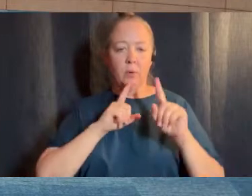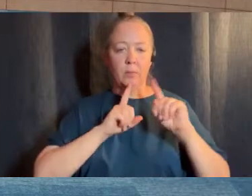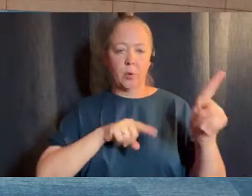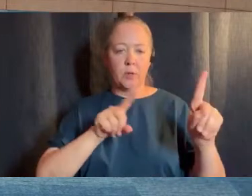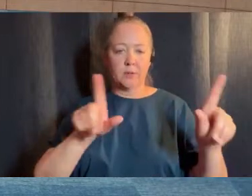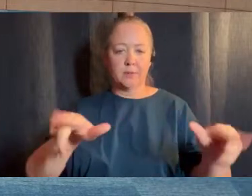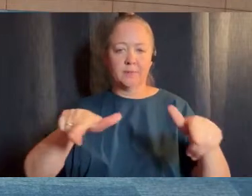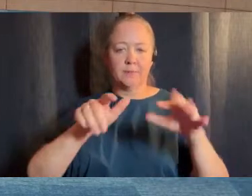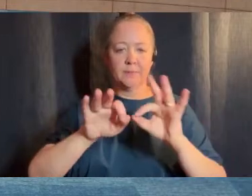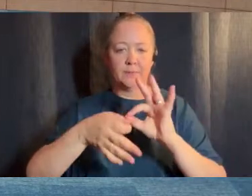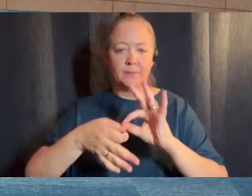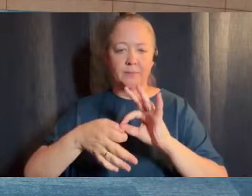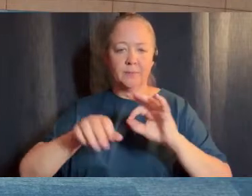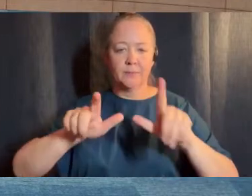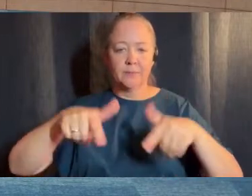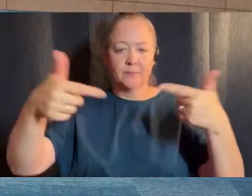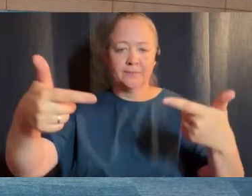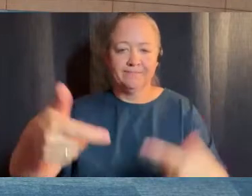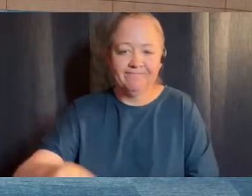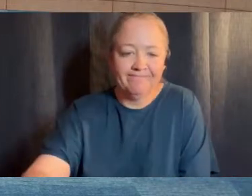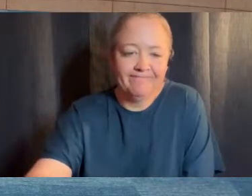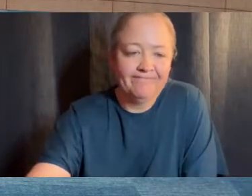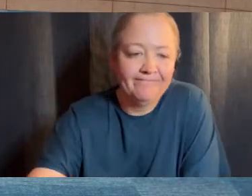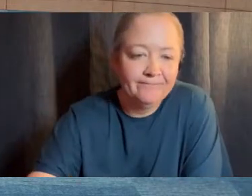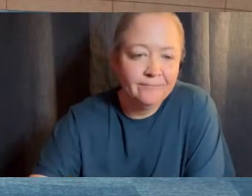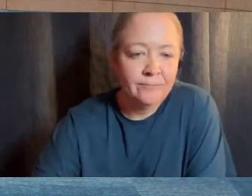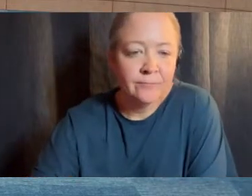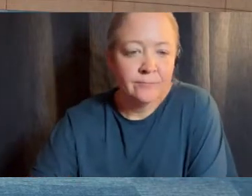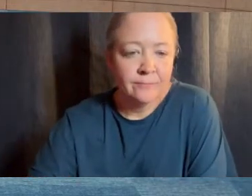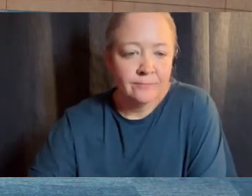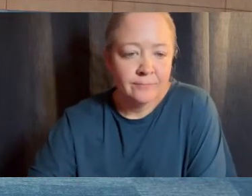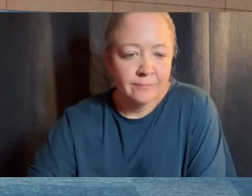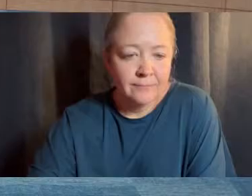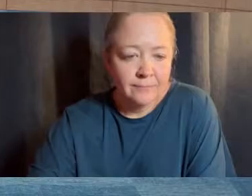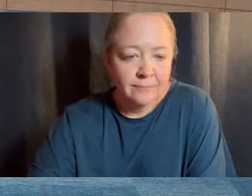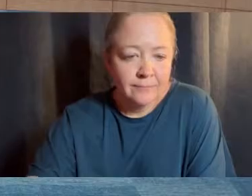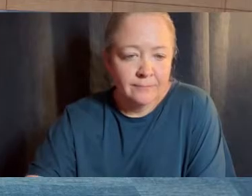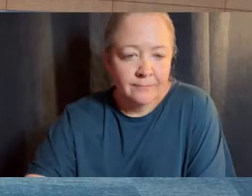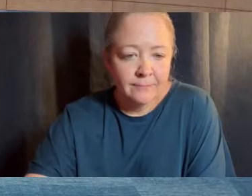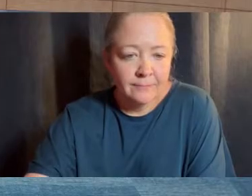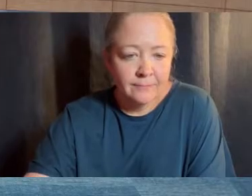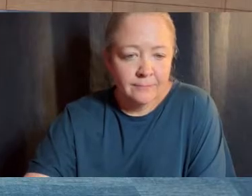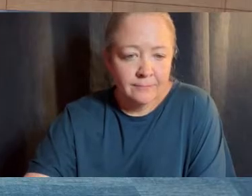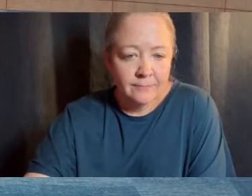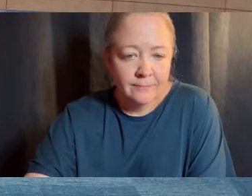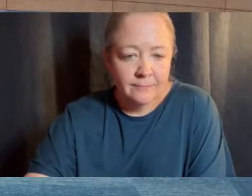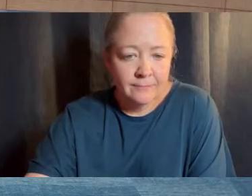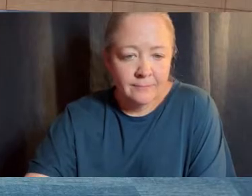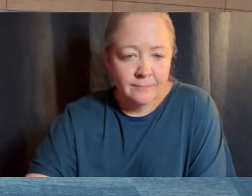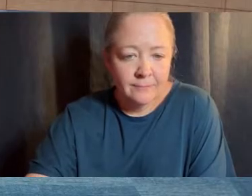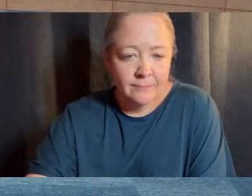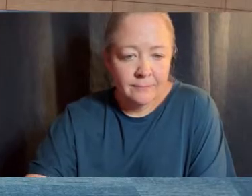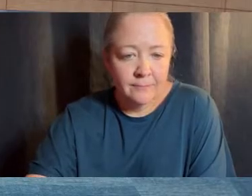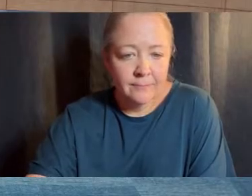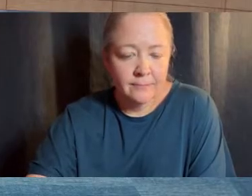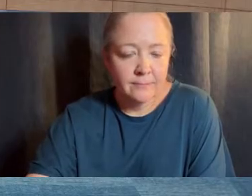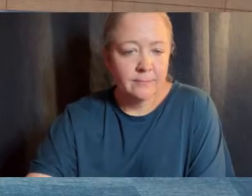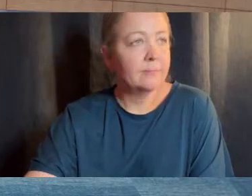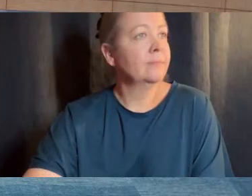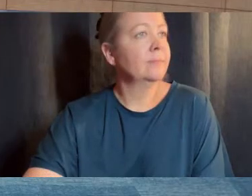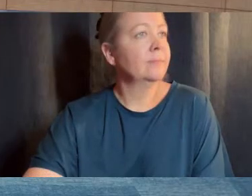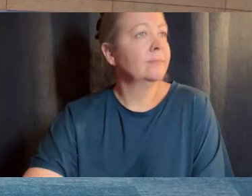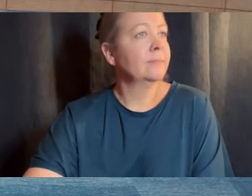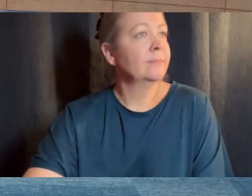Currently, there is nothing on the books that is scheduled for Rec Council. There is pickleball, I think actually is going on